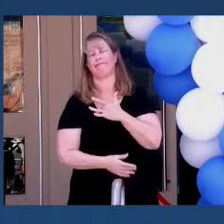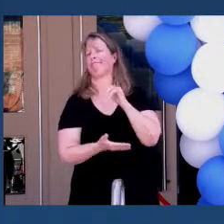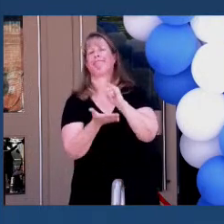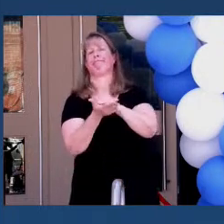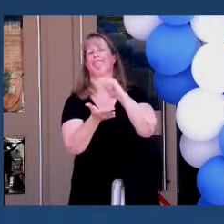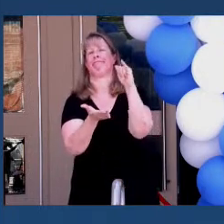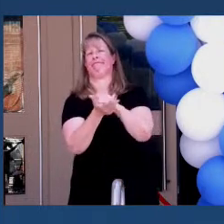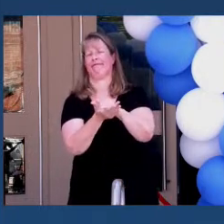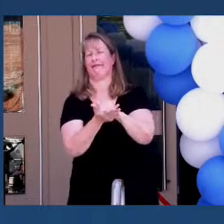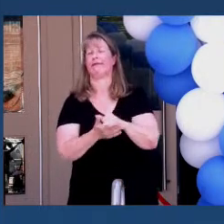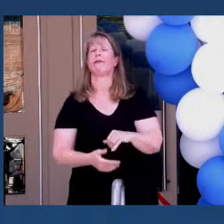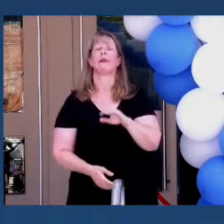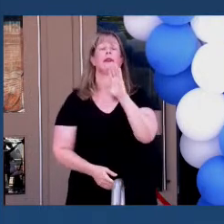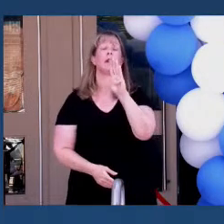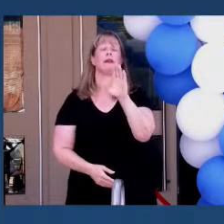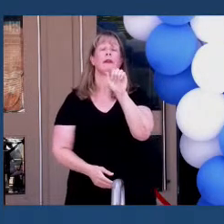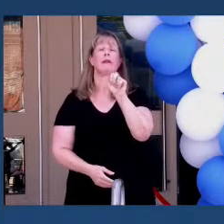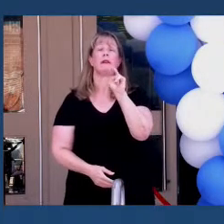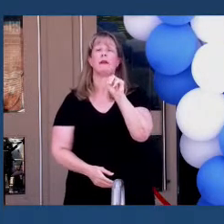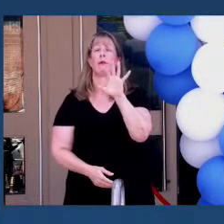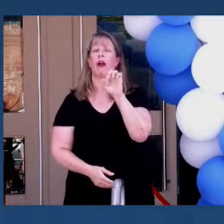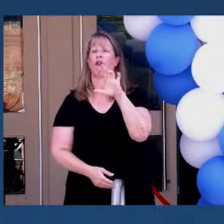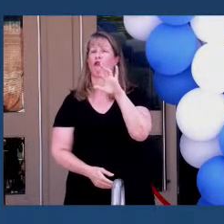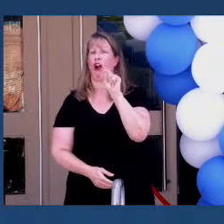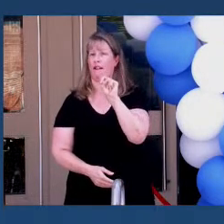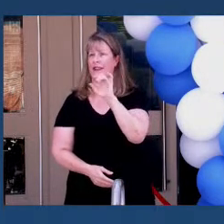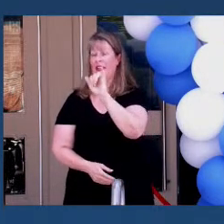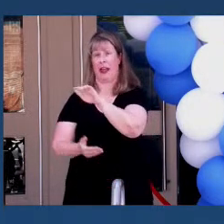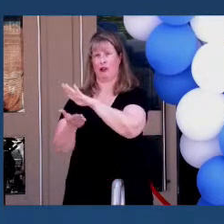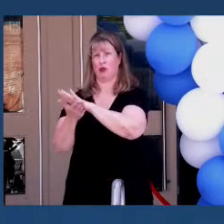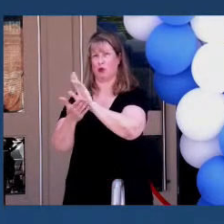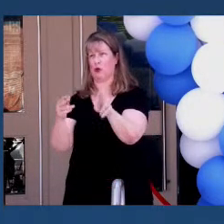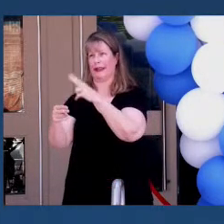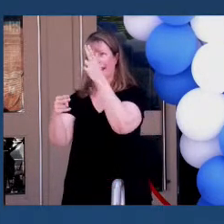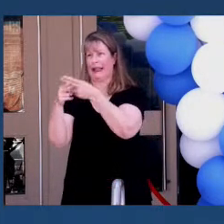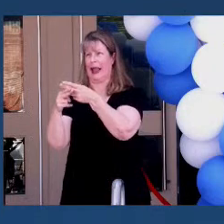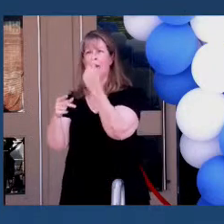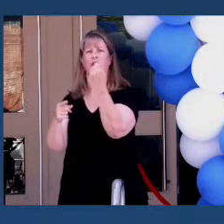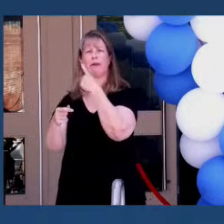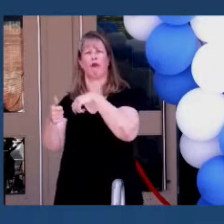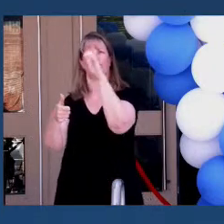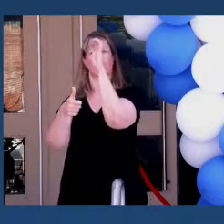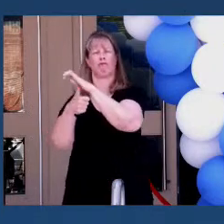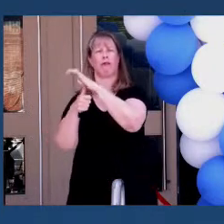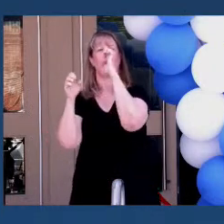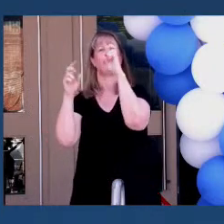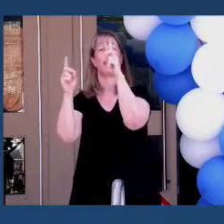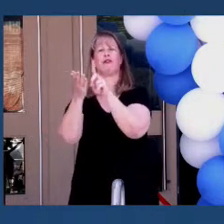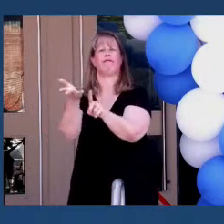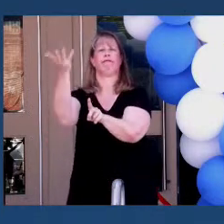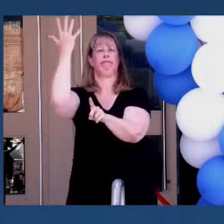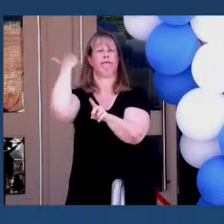Bancroft was named for someone who was a giant in education in Delaware 100 years